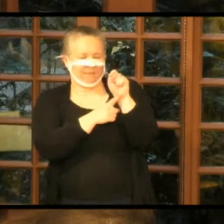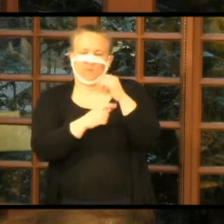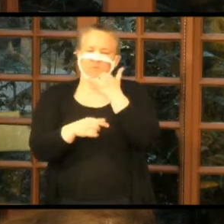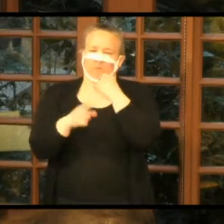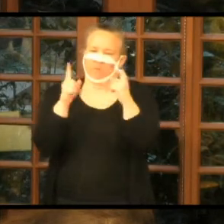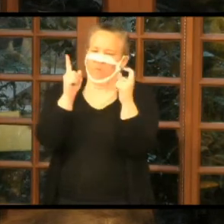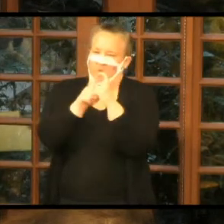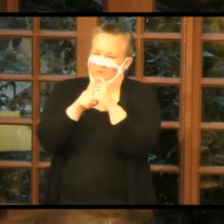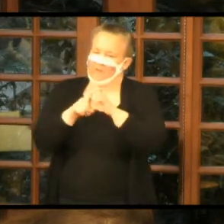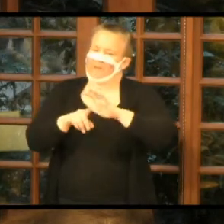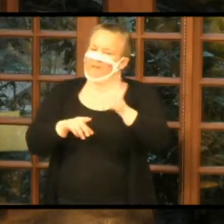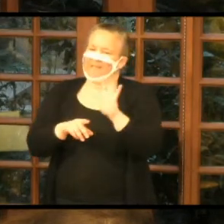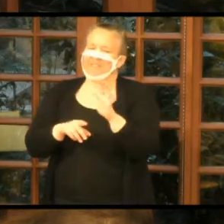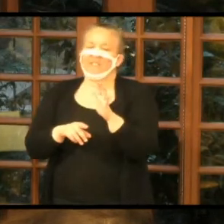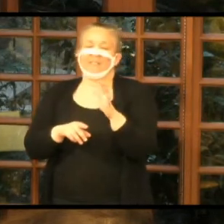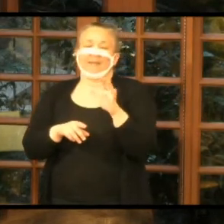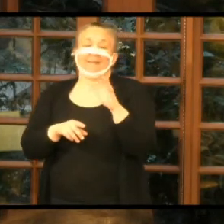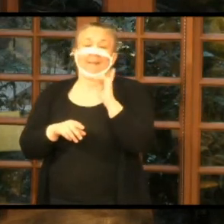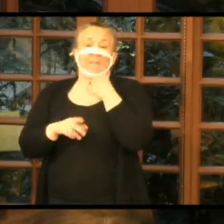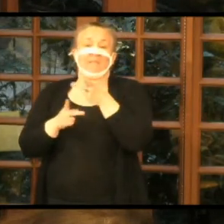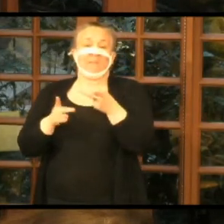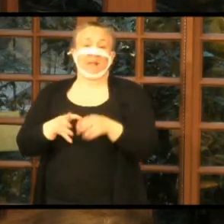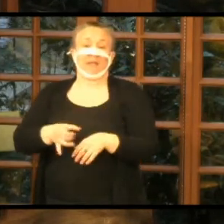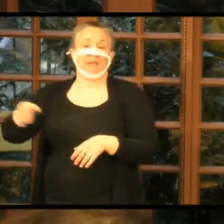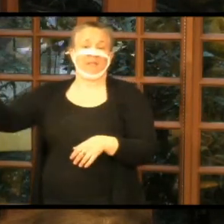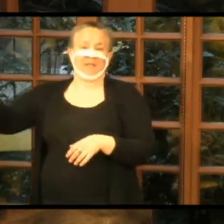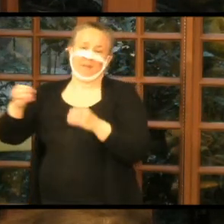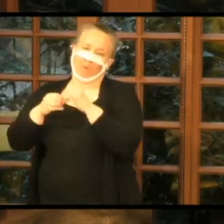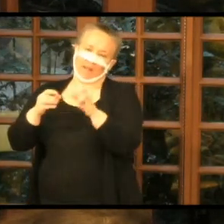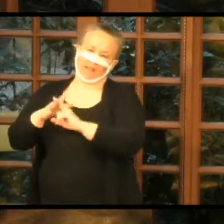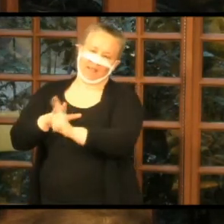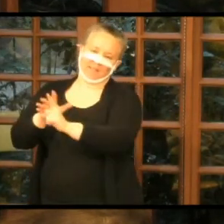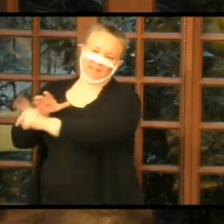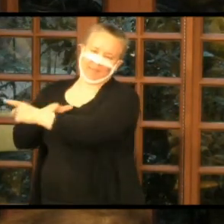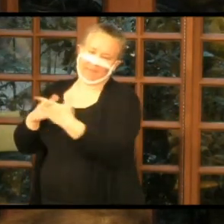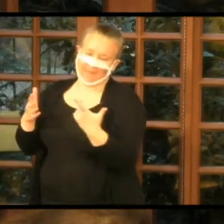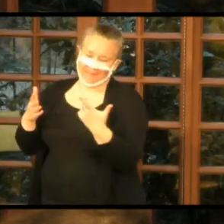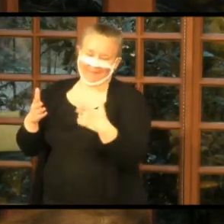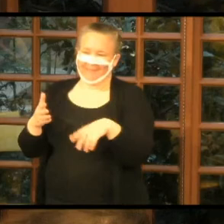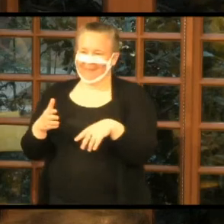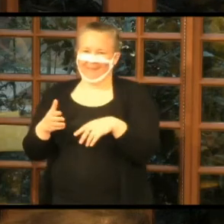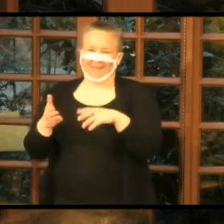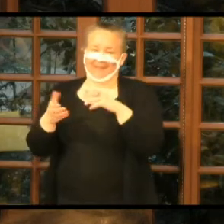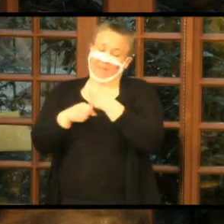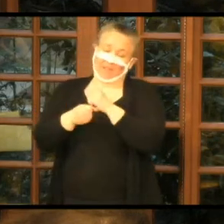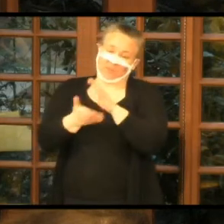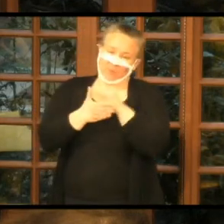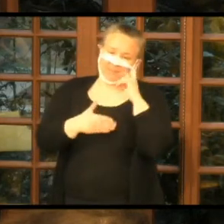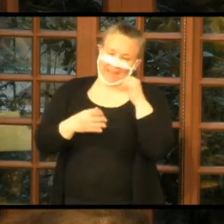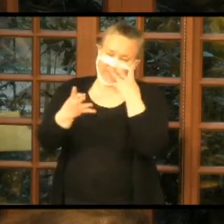hasn't misplaced them. They escaped, more like it, but that makes the school sound like prison.